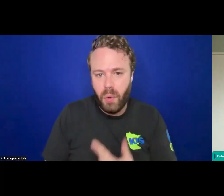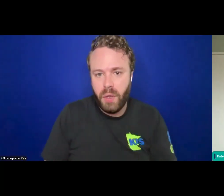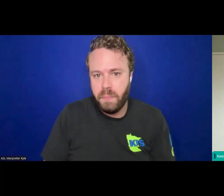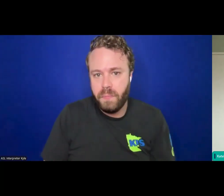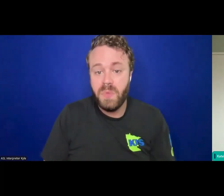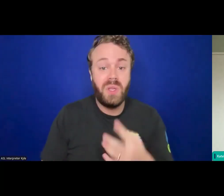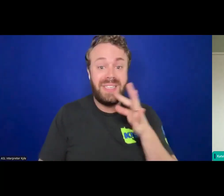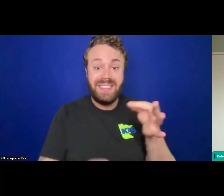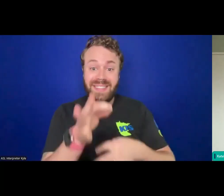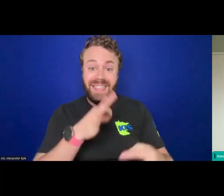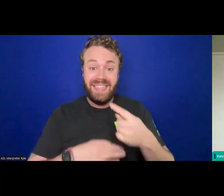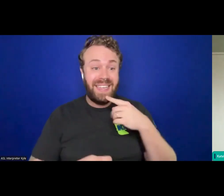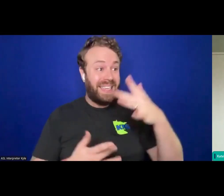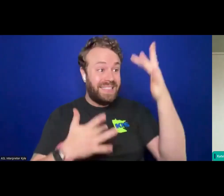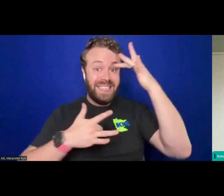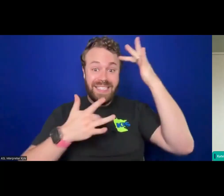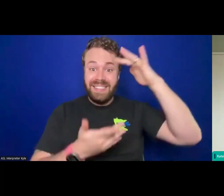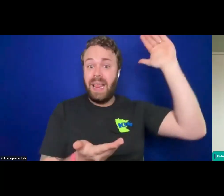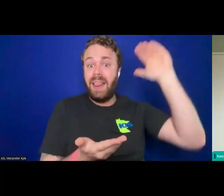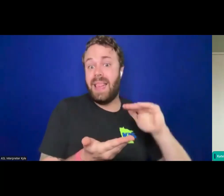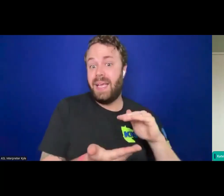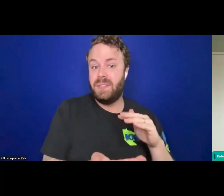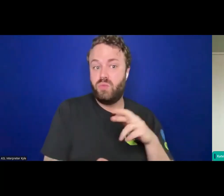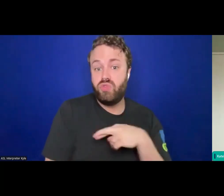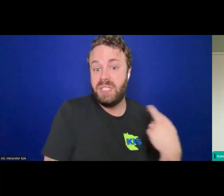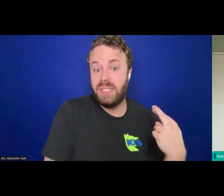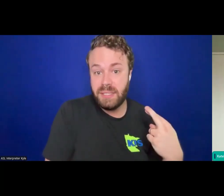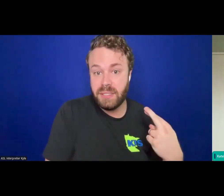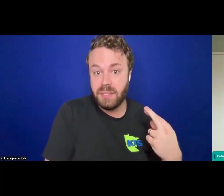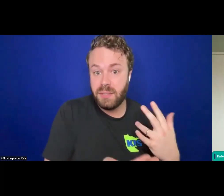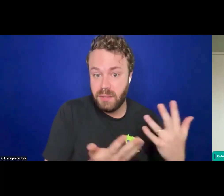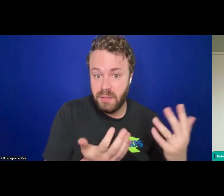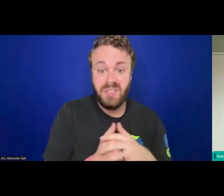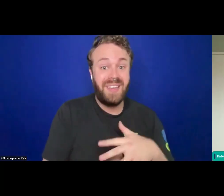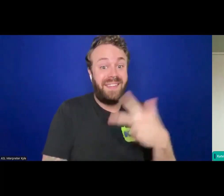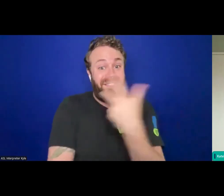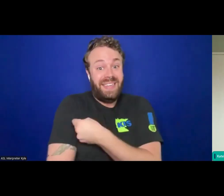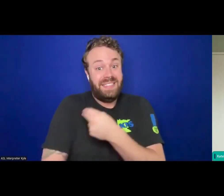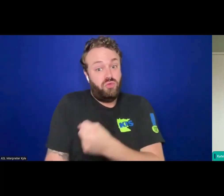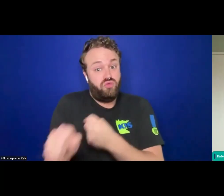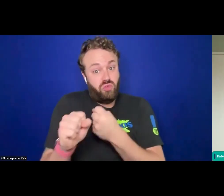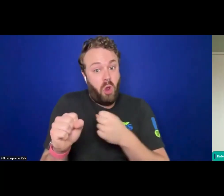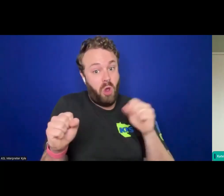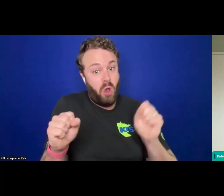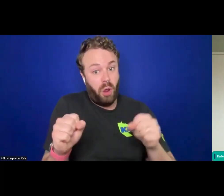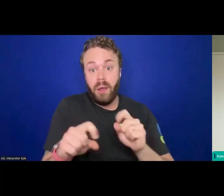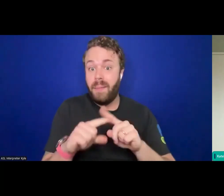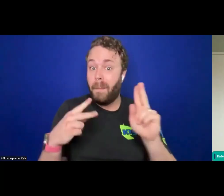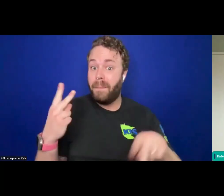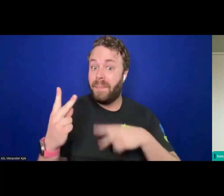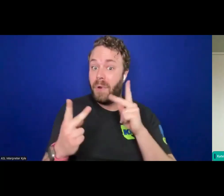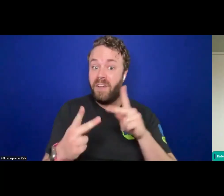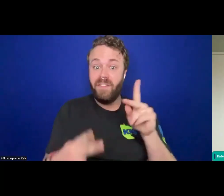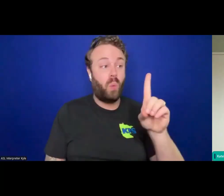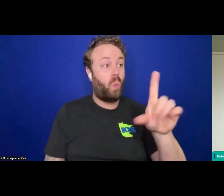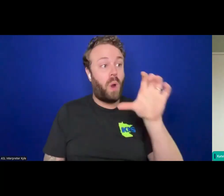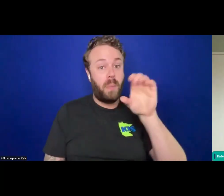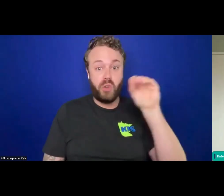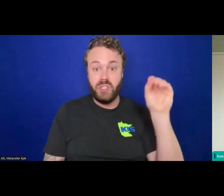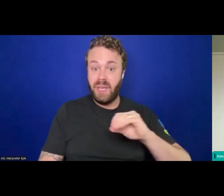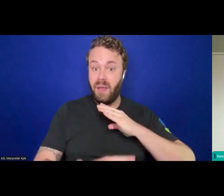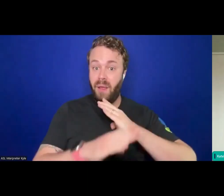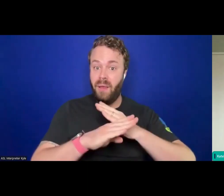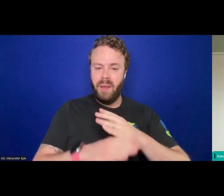this makes illness much less dangerous. Vaccines are very powerful, but they are not perfect. And